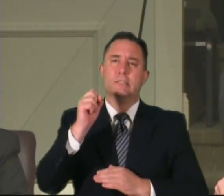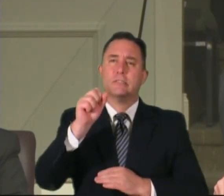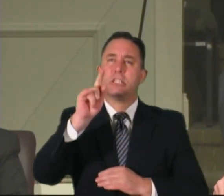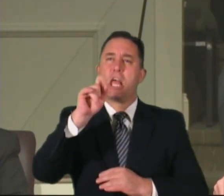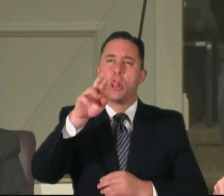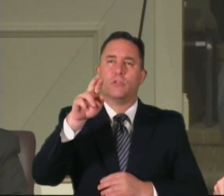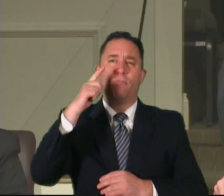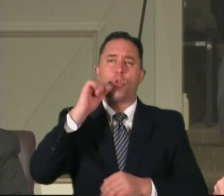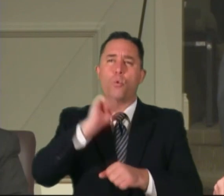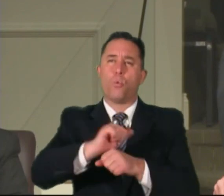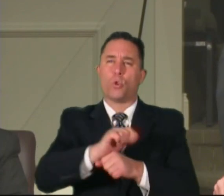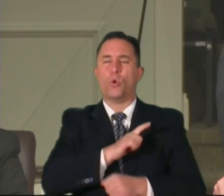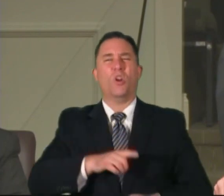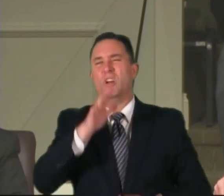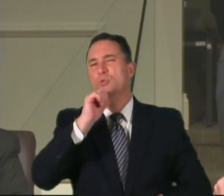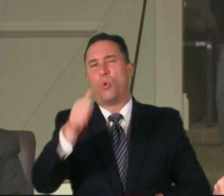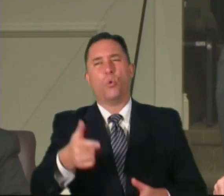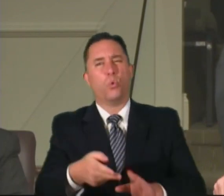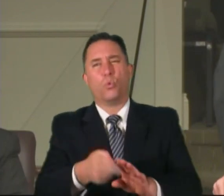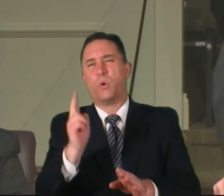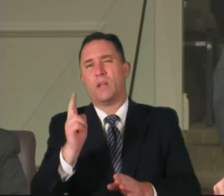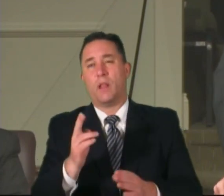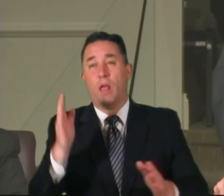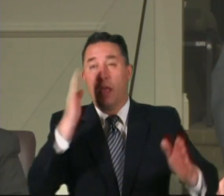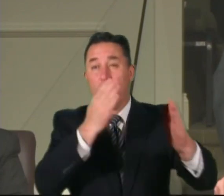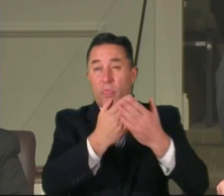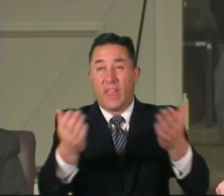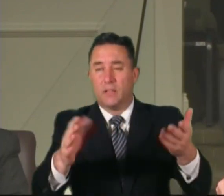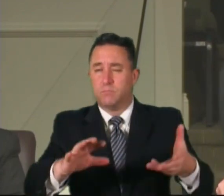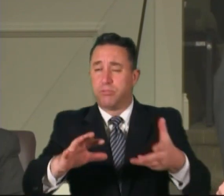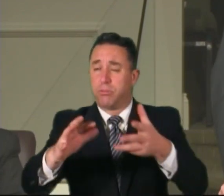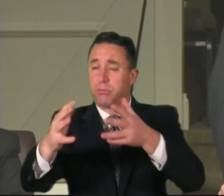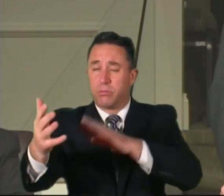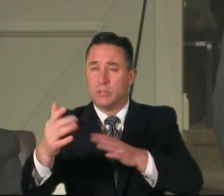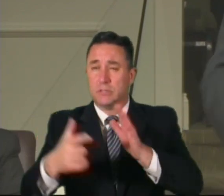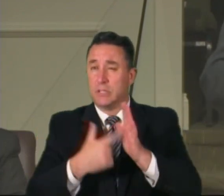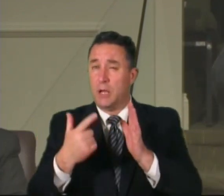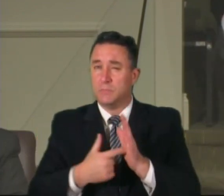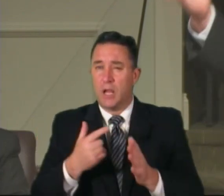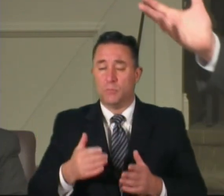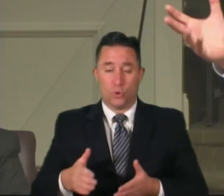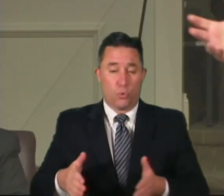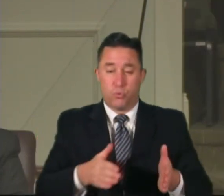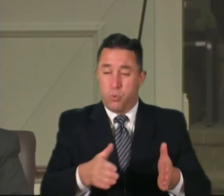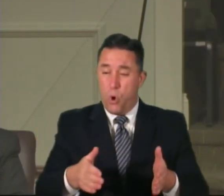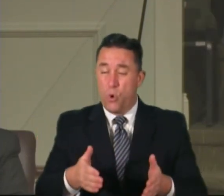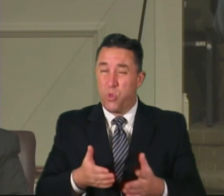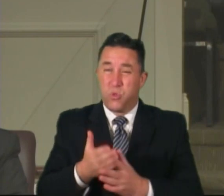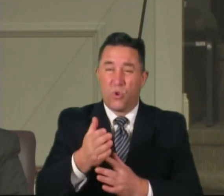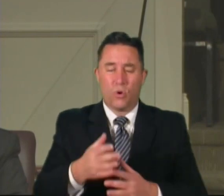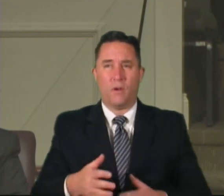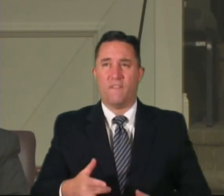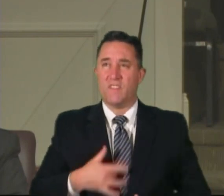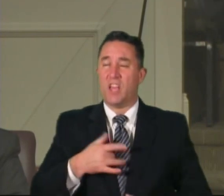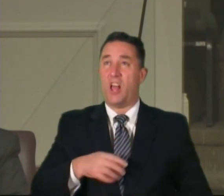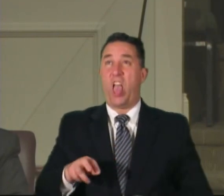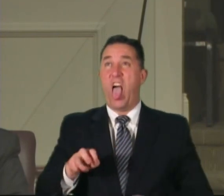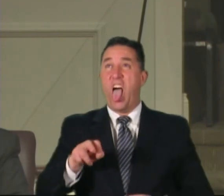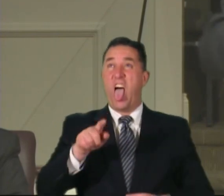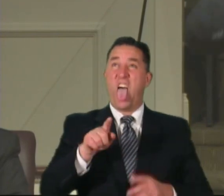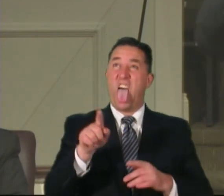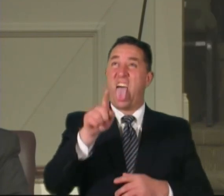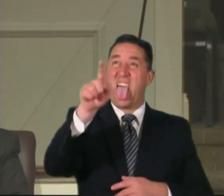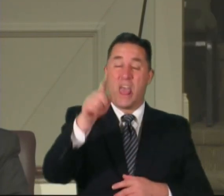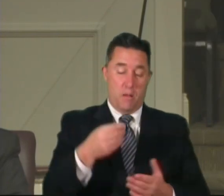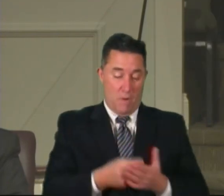the work of the Lord. Don't quit. When things go wrong, as they sometimes will, when the road you're trudging seems all uphill, when the funds are